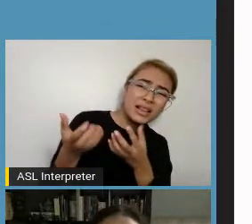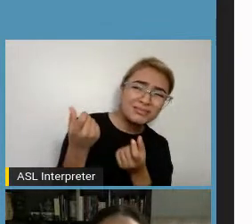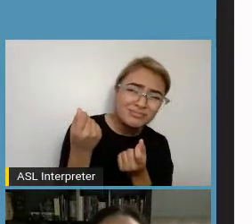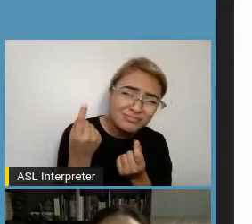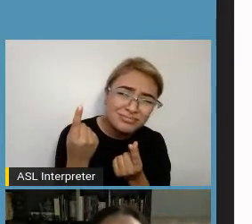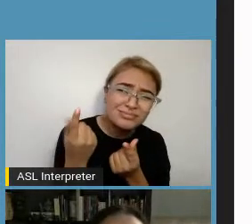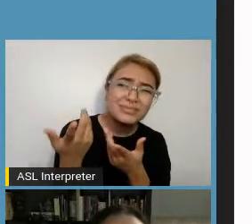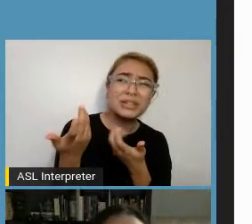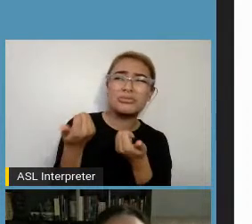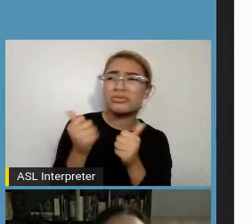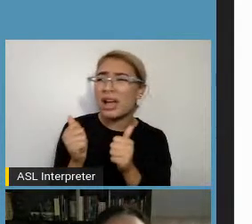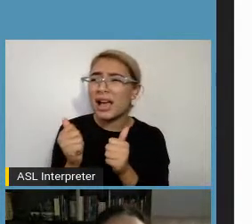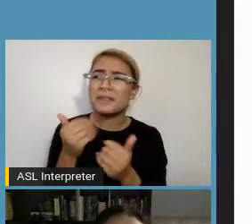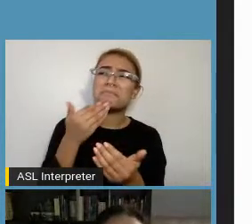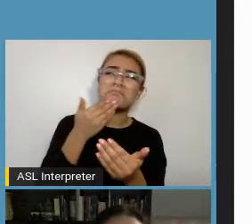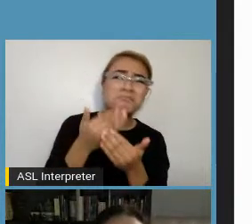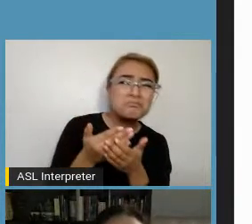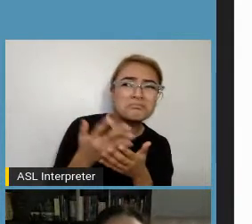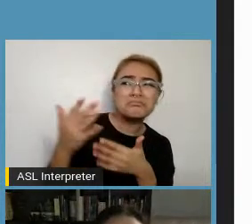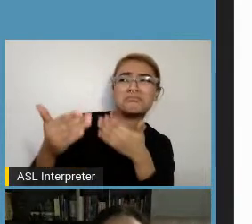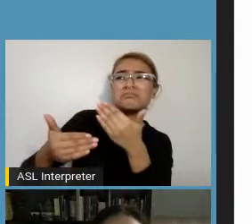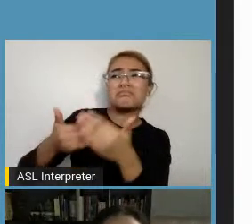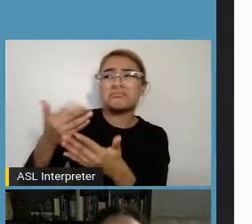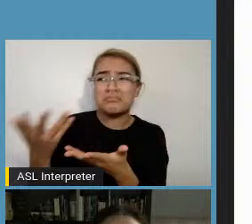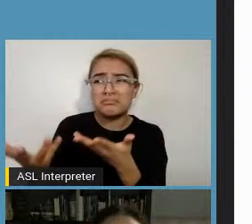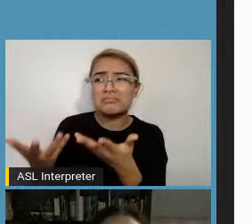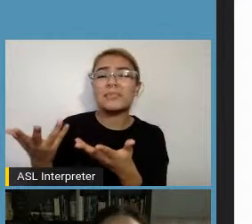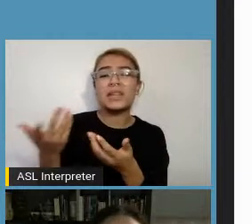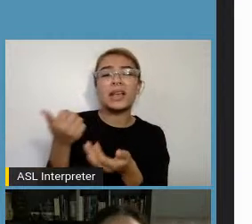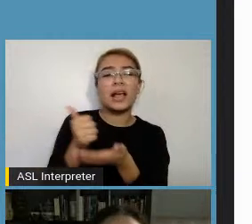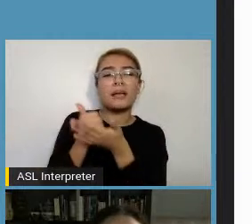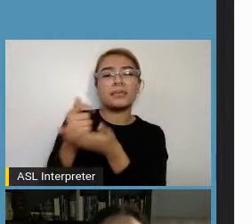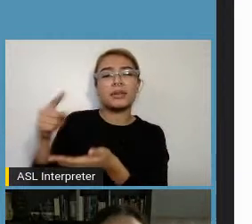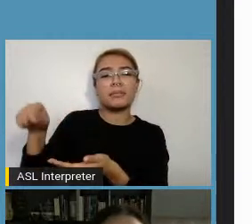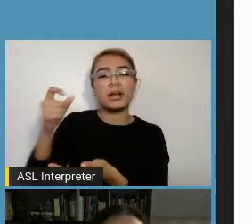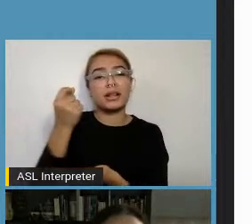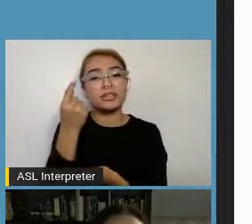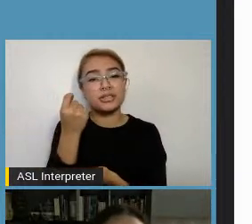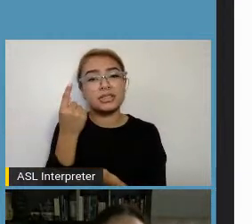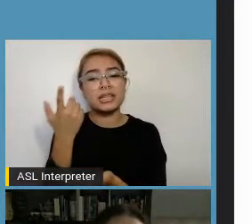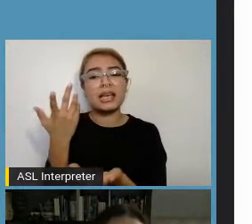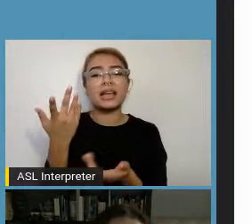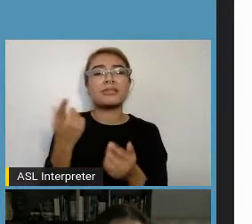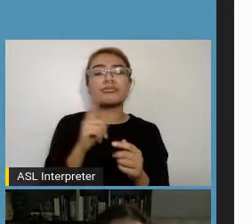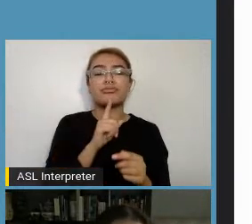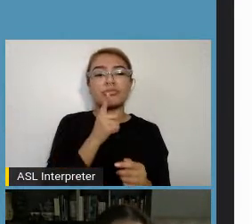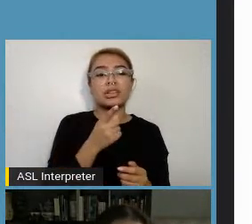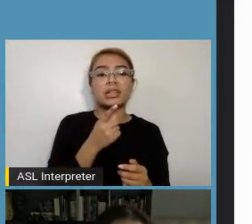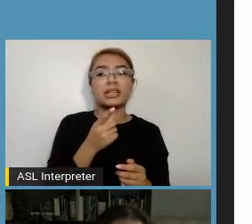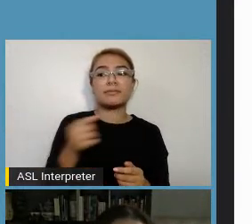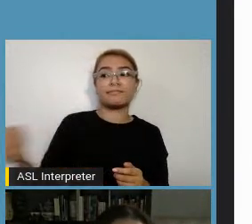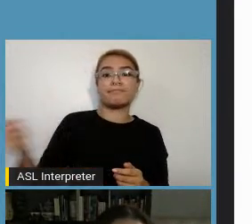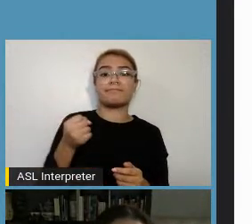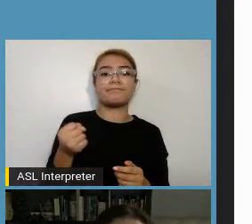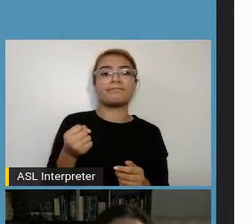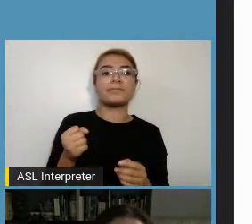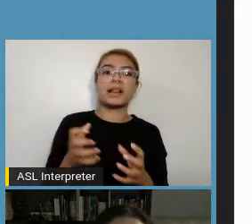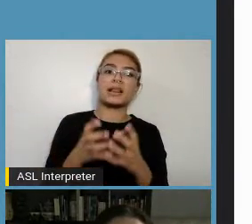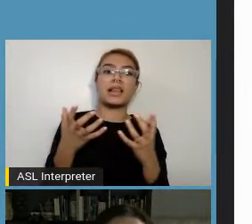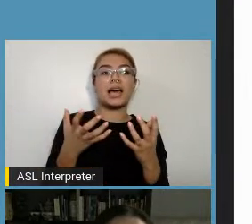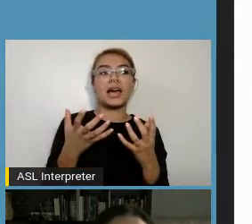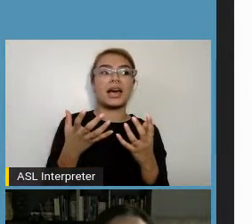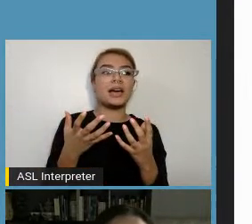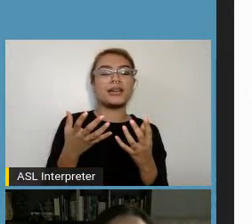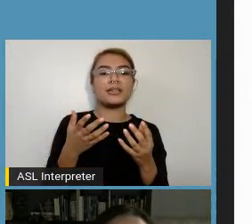So to be able to help people understand why, but really holding space for all of these stories is so